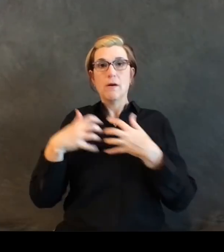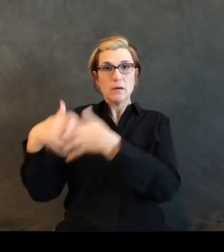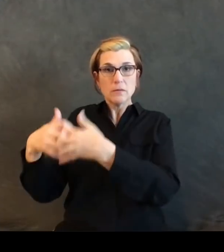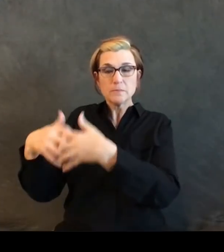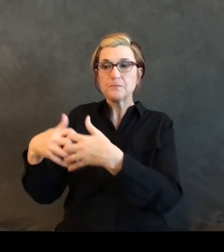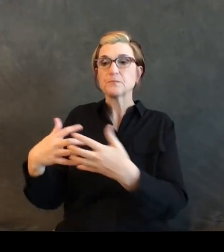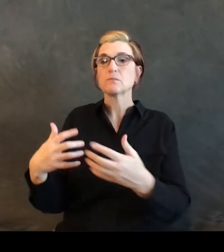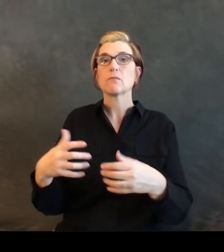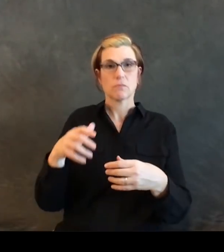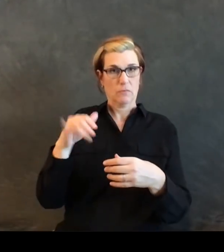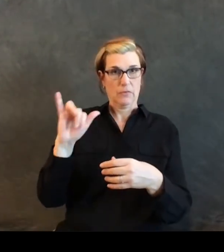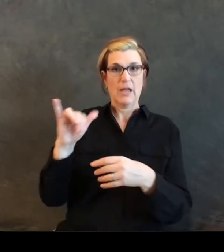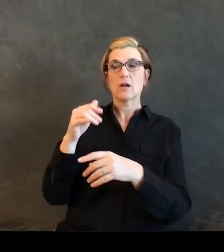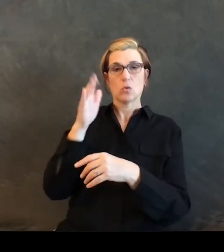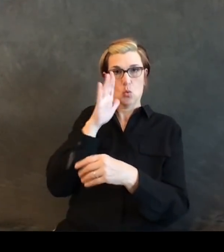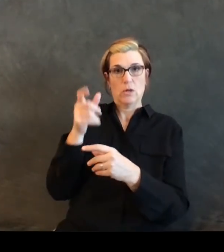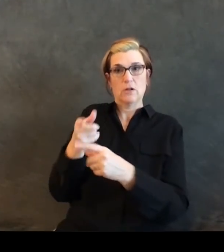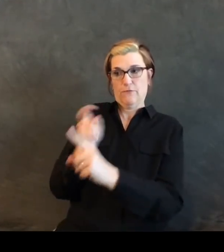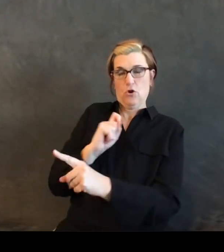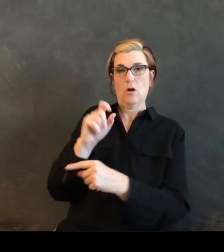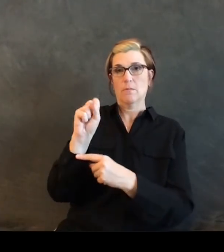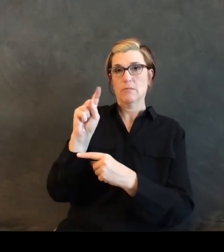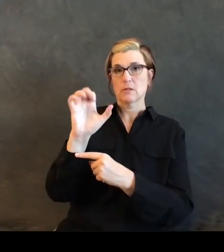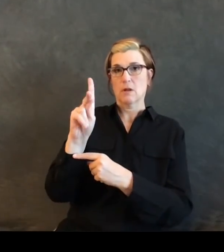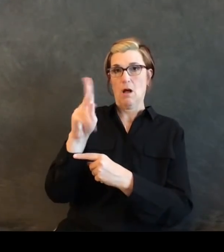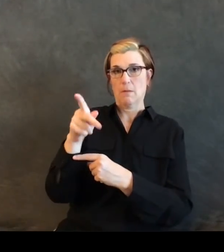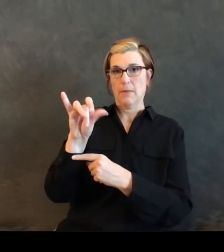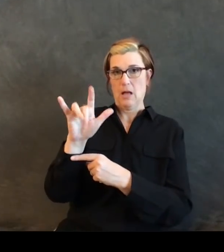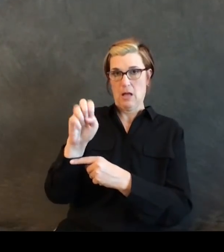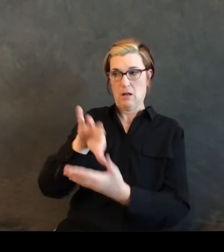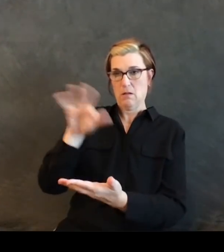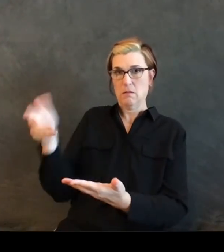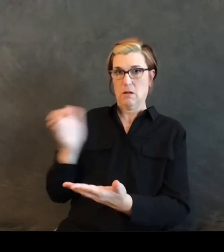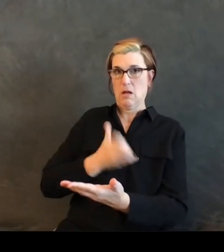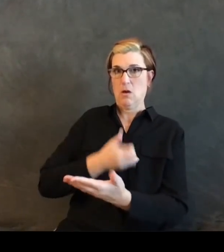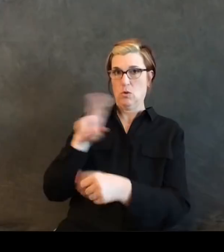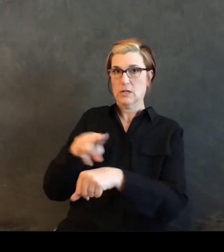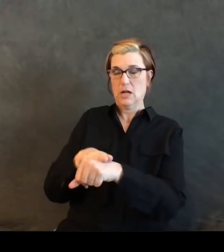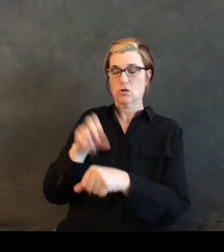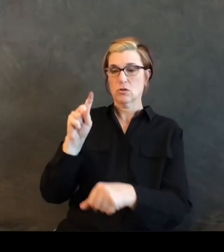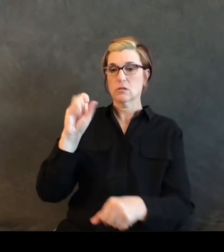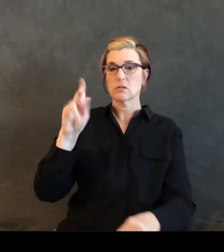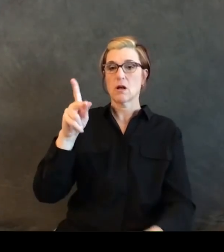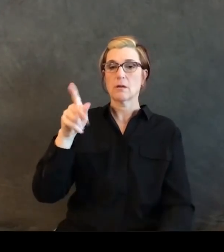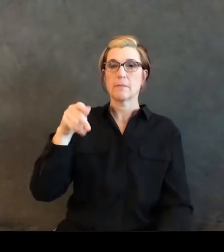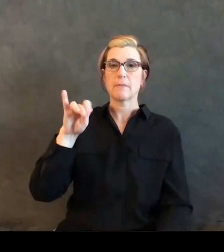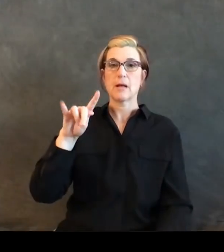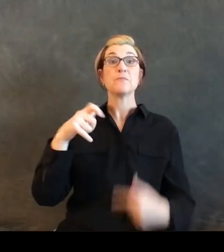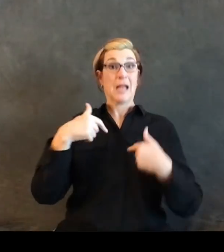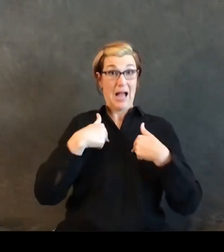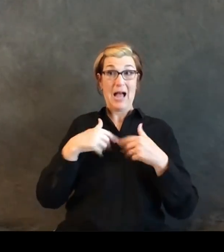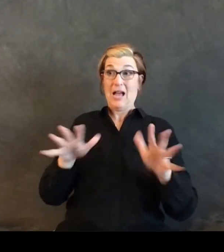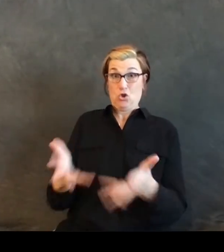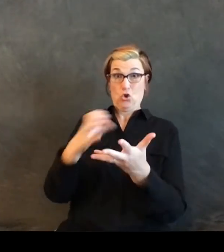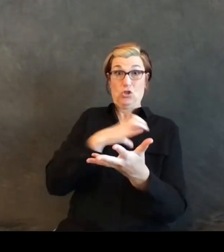stockpile. I encourage the House to pass this vital legislation and send the bill to my desk